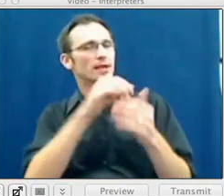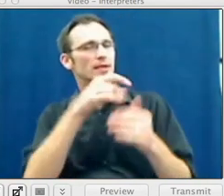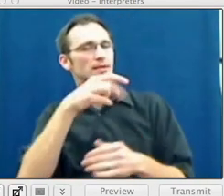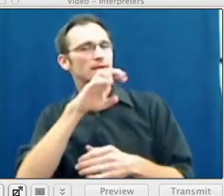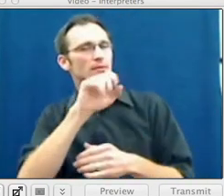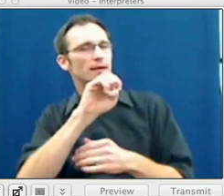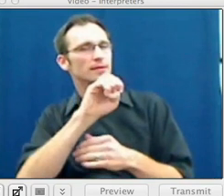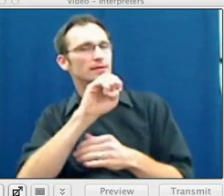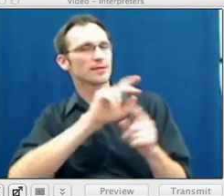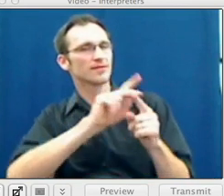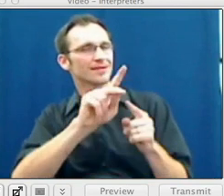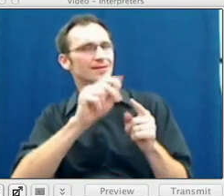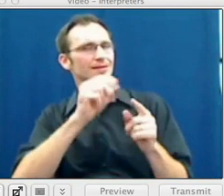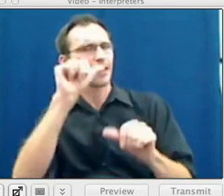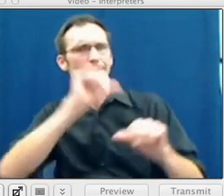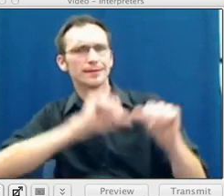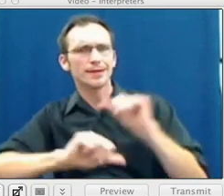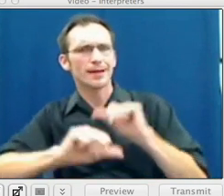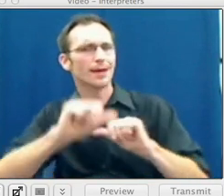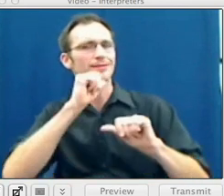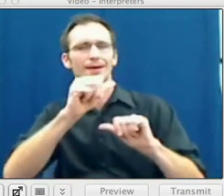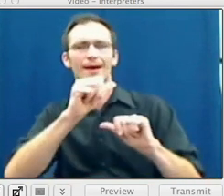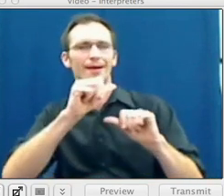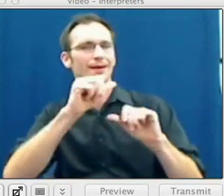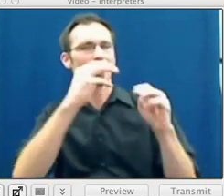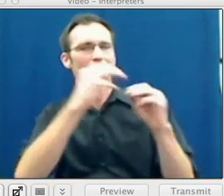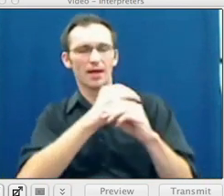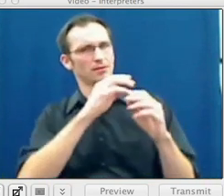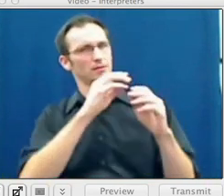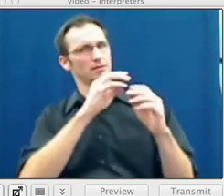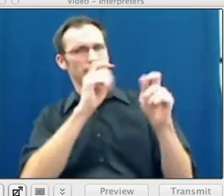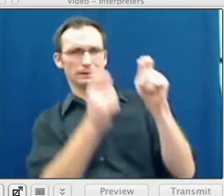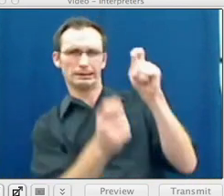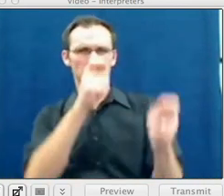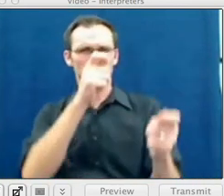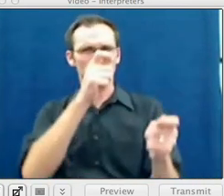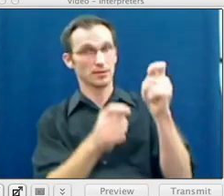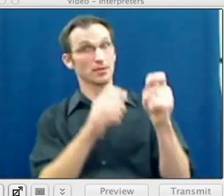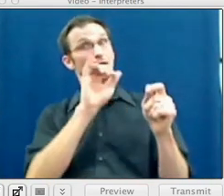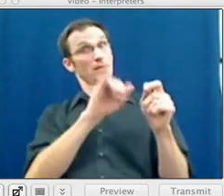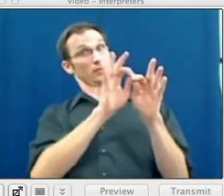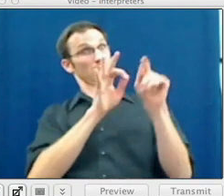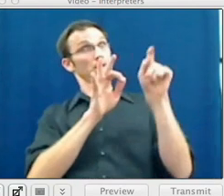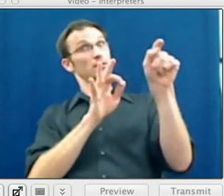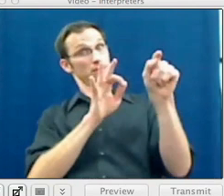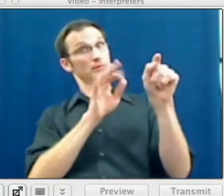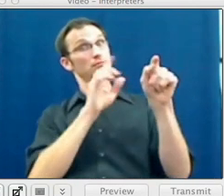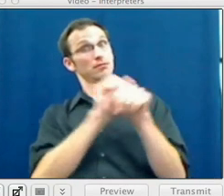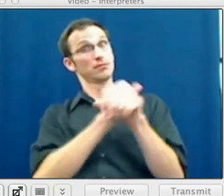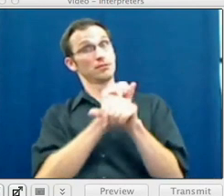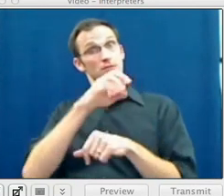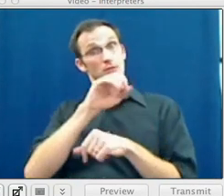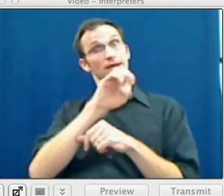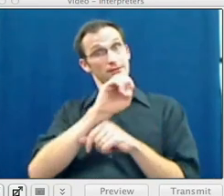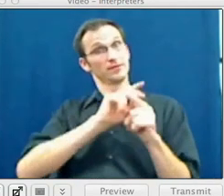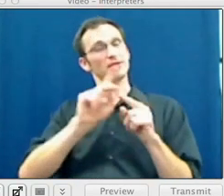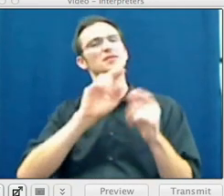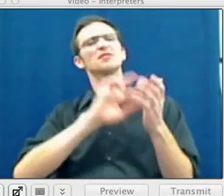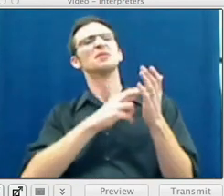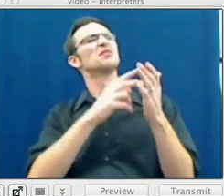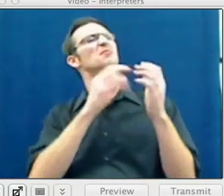claim interpreting as a practice profession, and therefore has more in common with teachers,